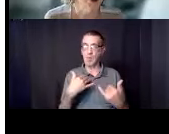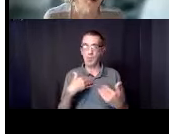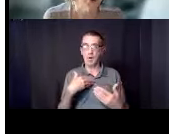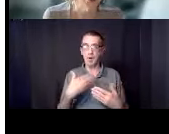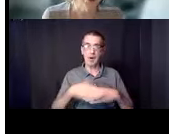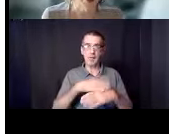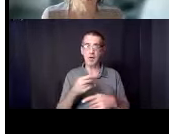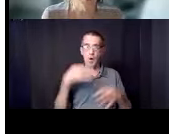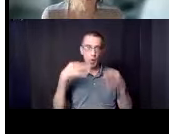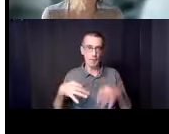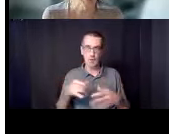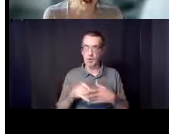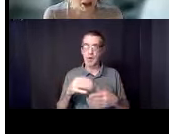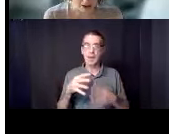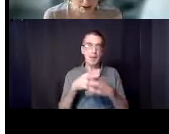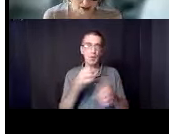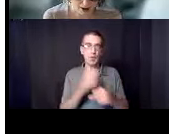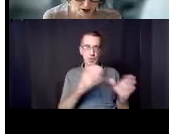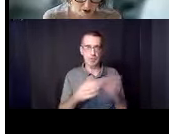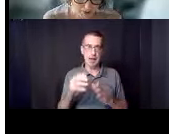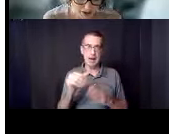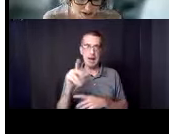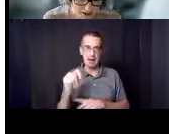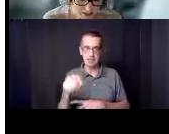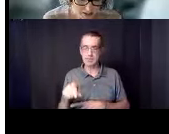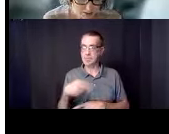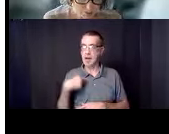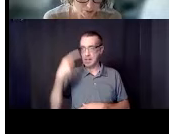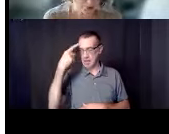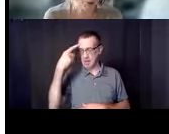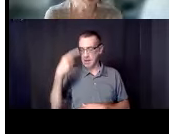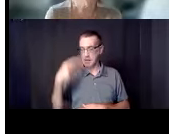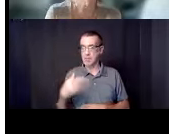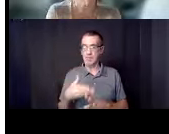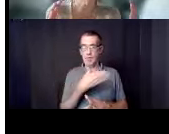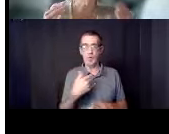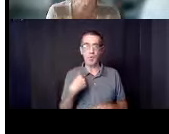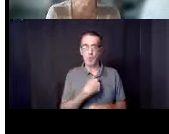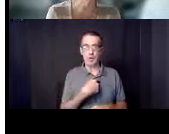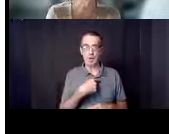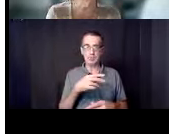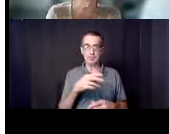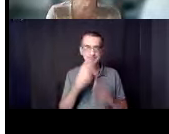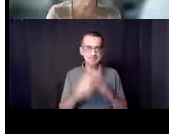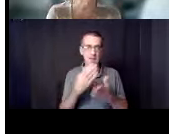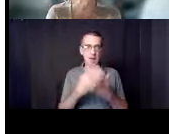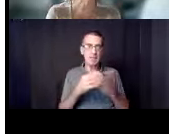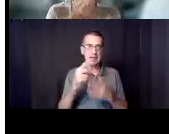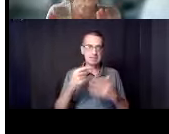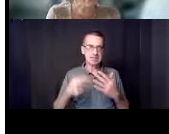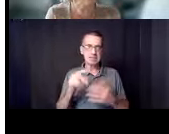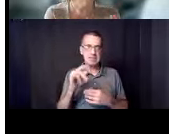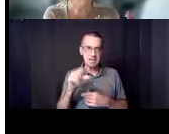just an overview of the American Rescue Plan Act. And I think before we kind of dig into some of the details, I just